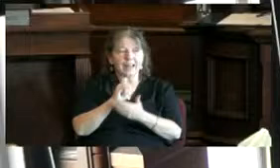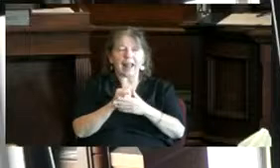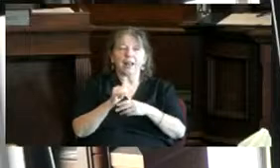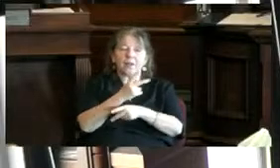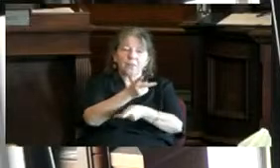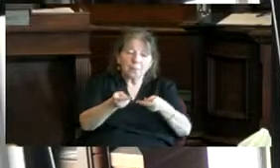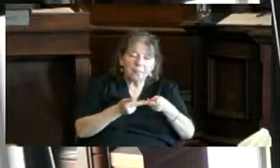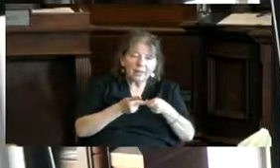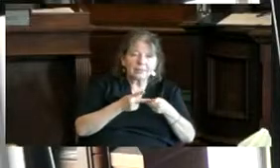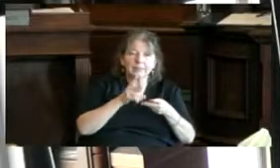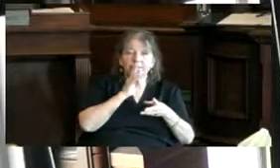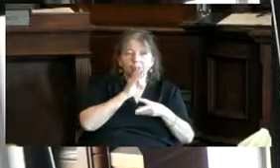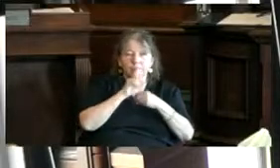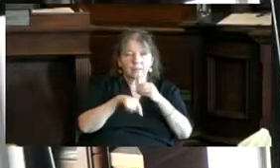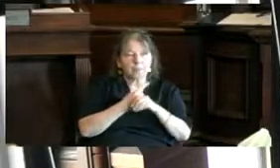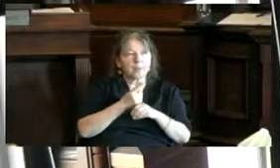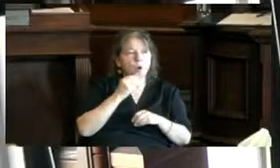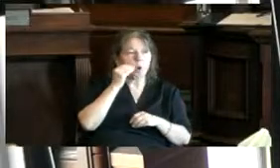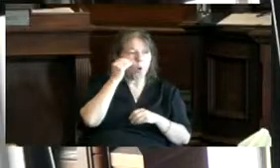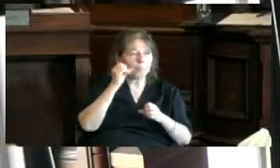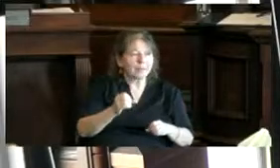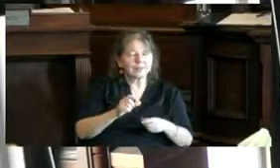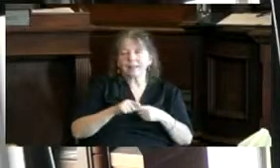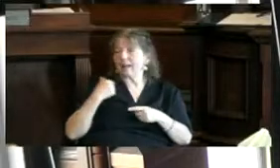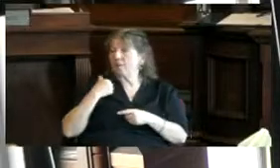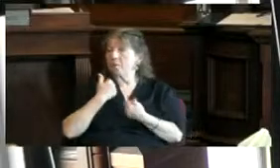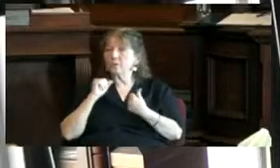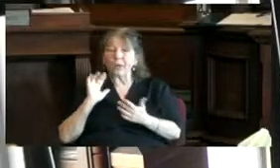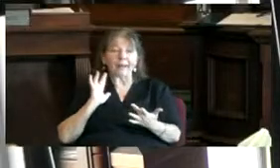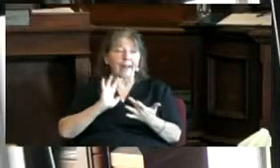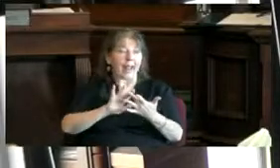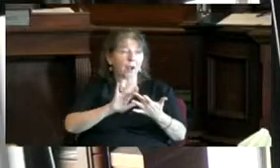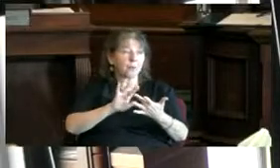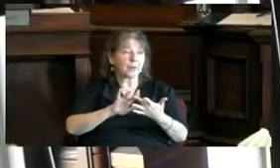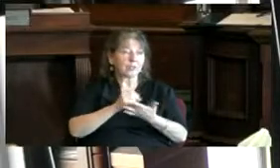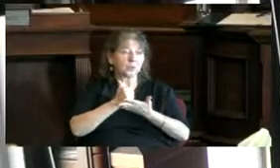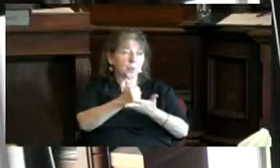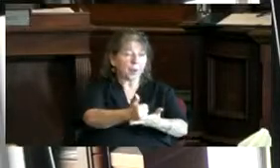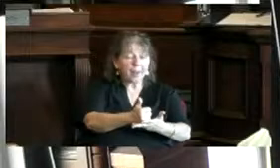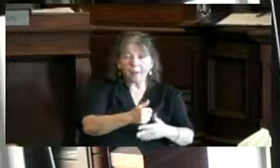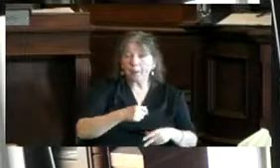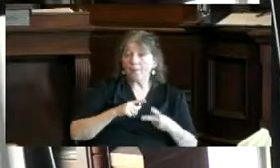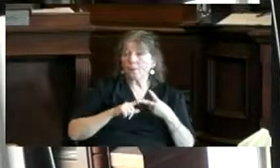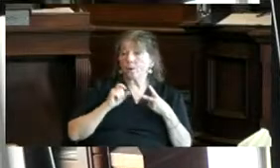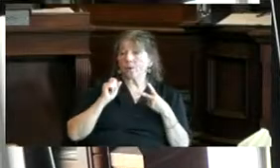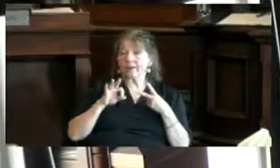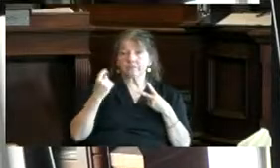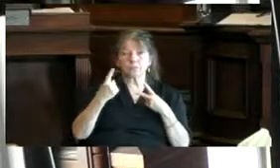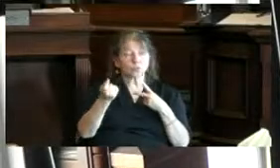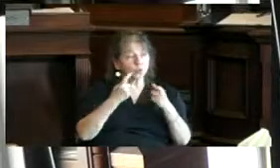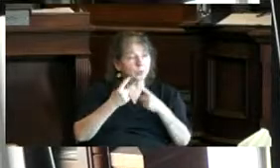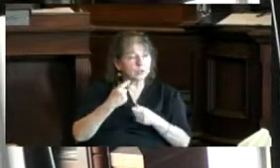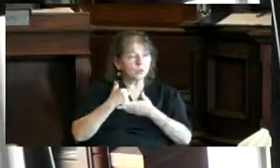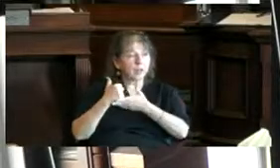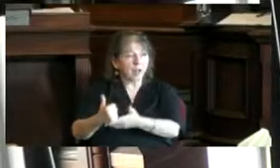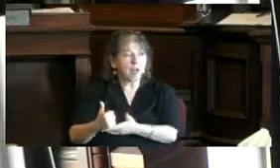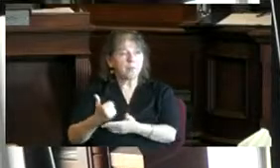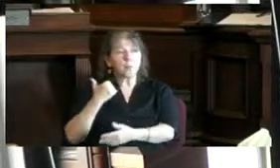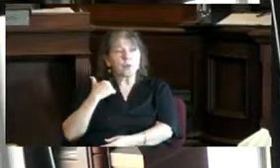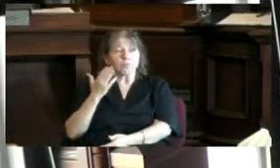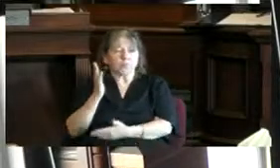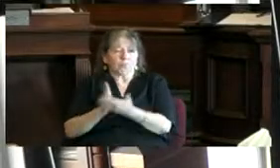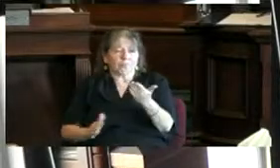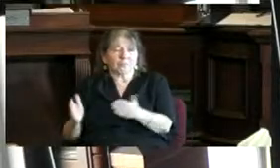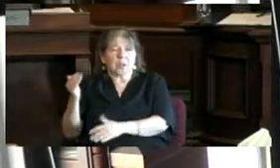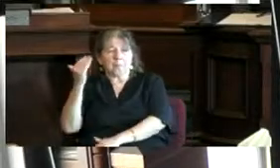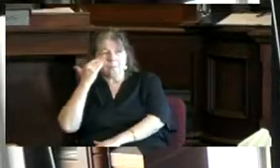weekly and are outreach efforts, or if someone is asking or having a question, that I have some knowledge and awareness of